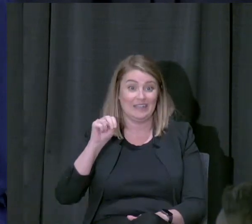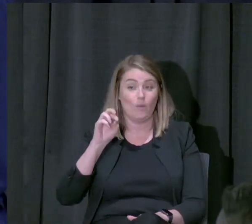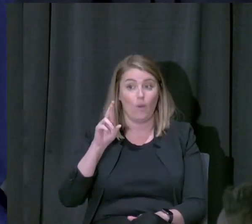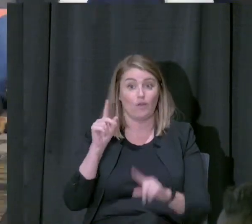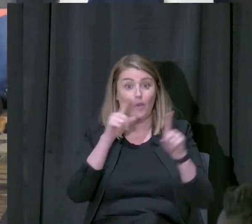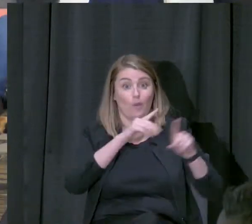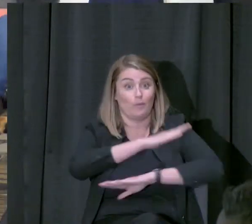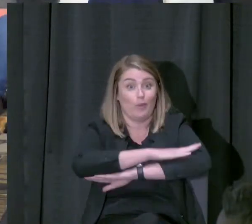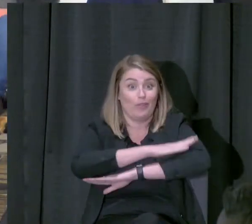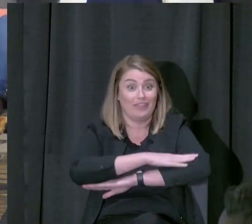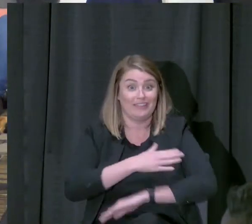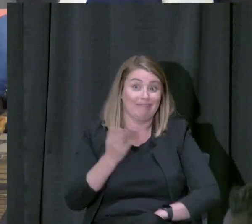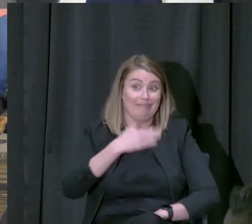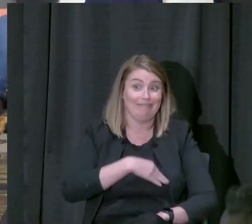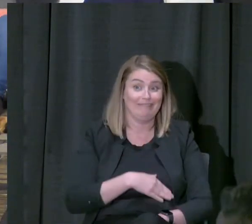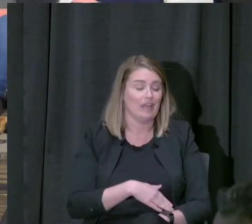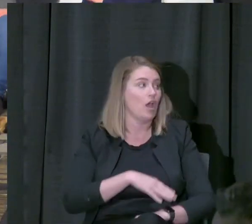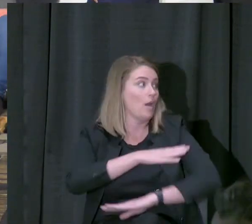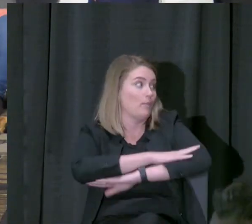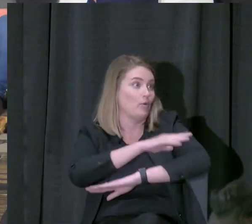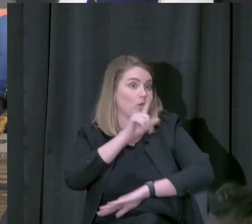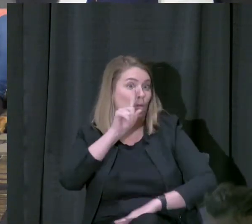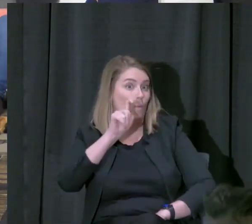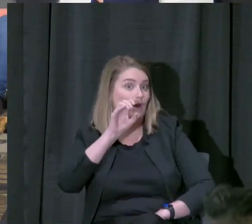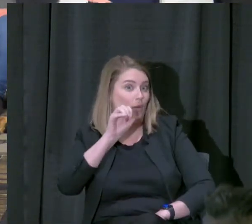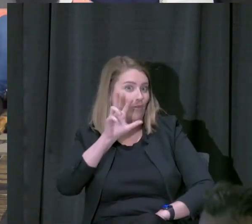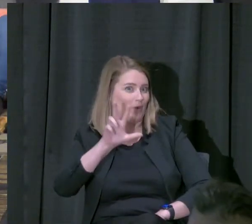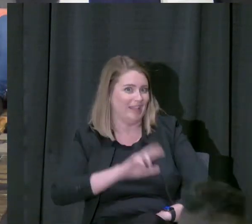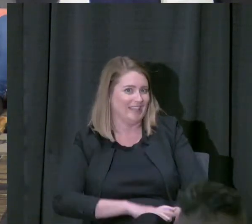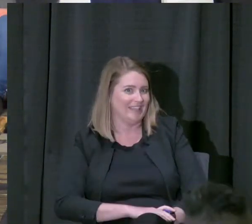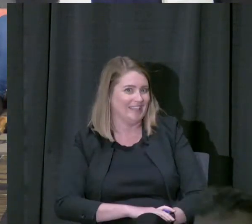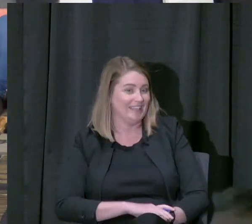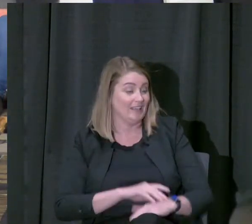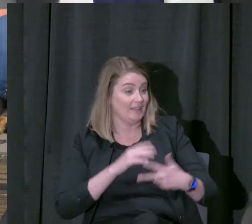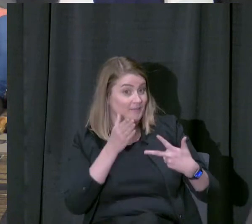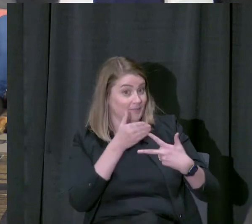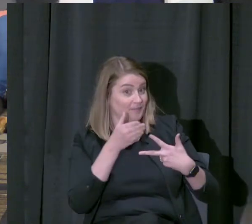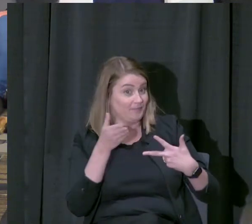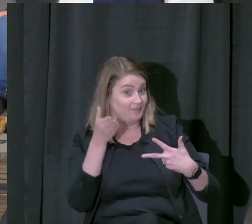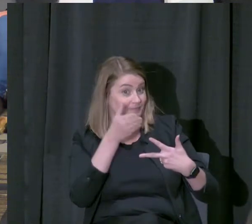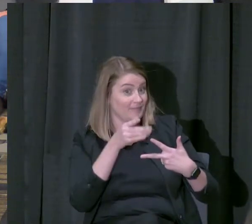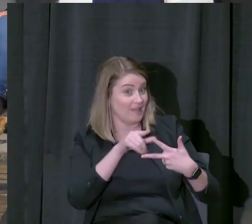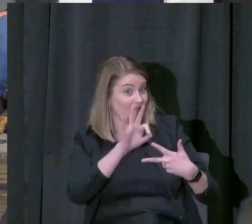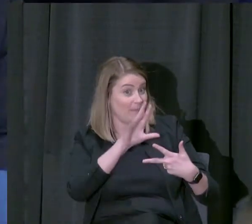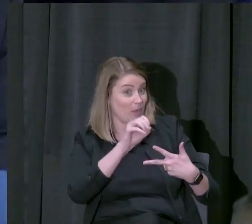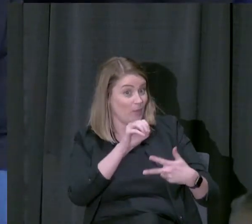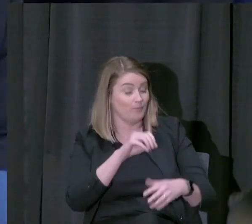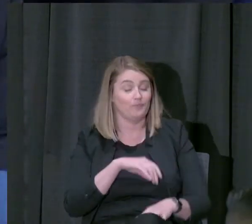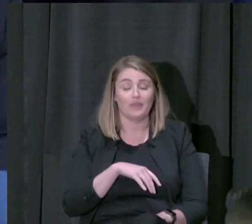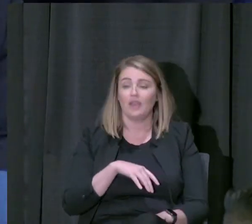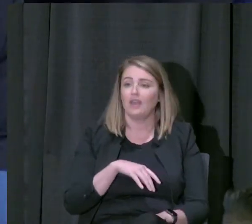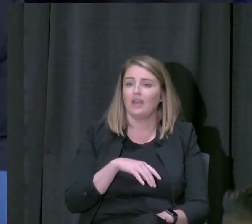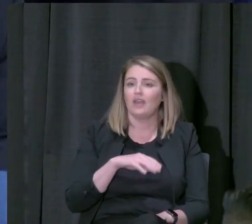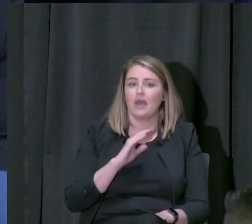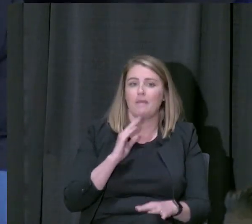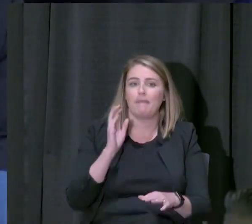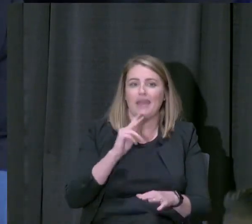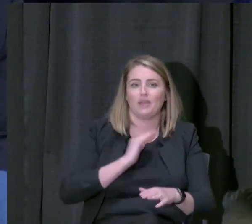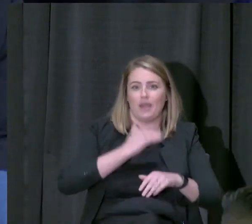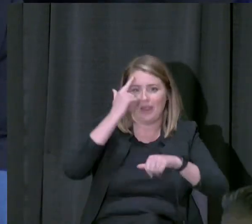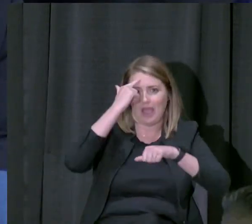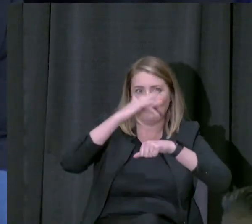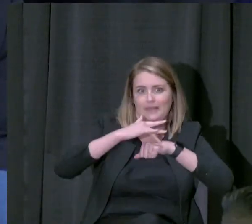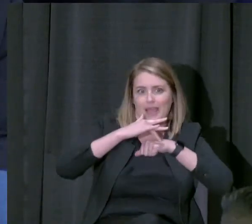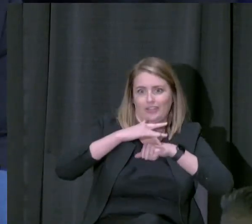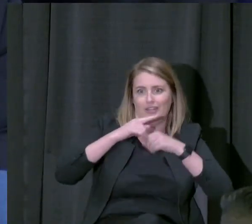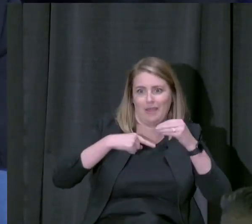booth. Booth 103, as a matter of fact. Fabio, do you have anything to add? Well, back to our obsession about customers